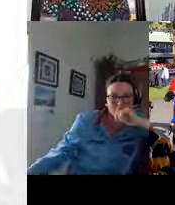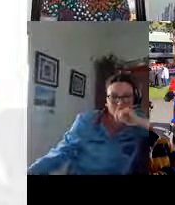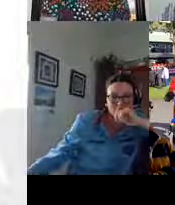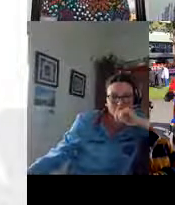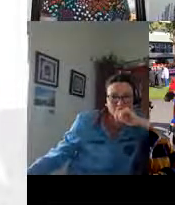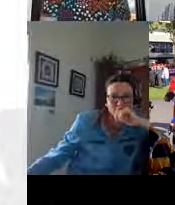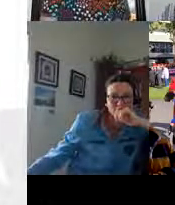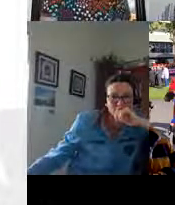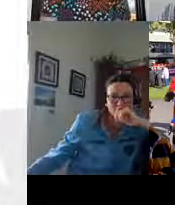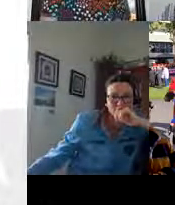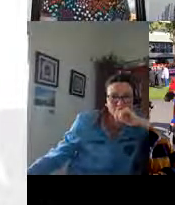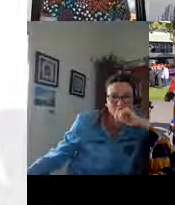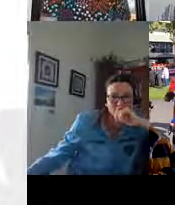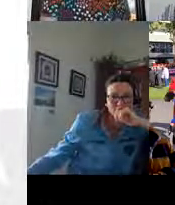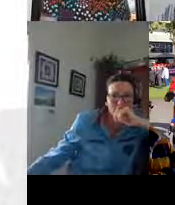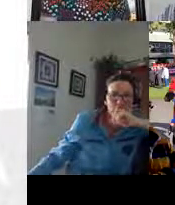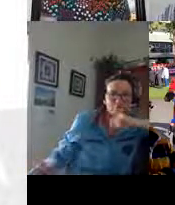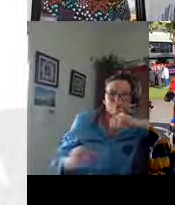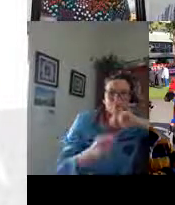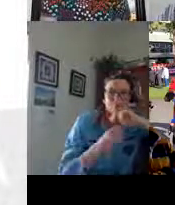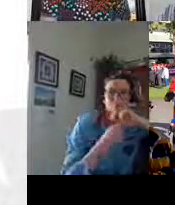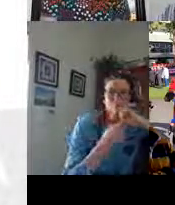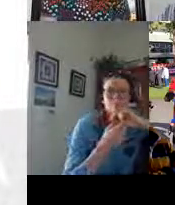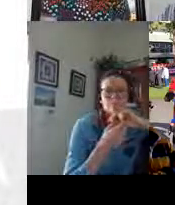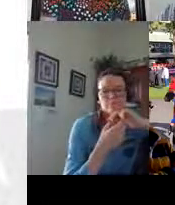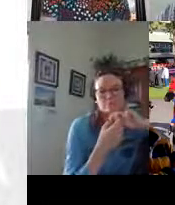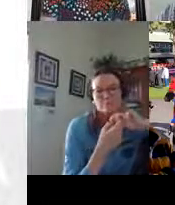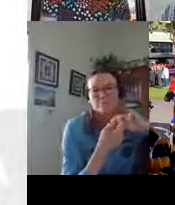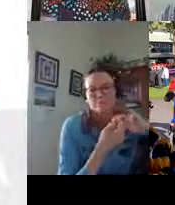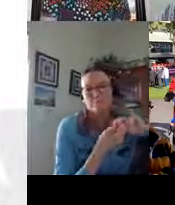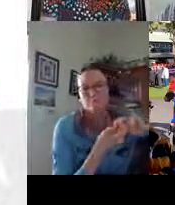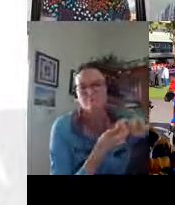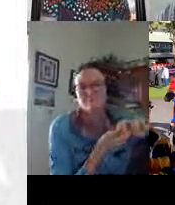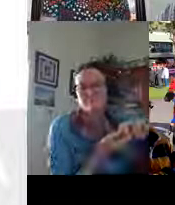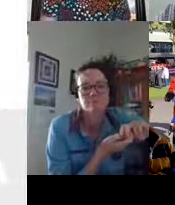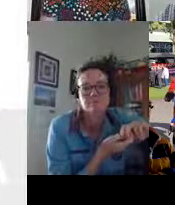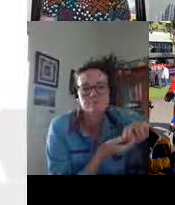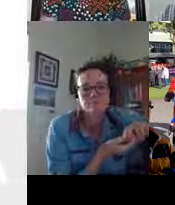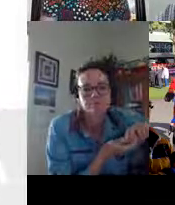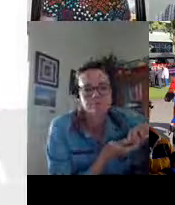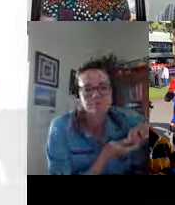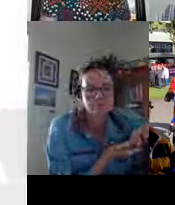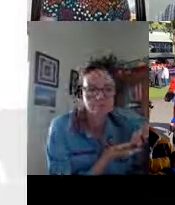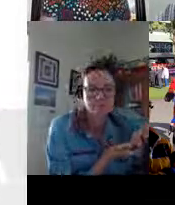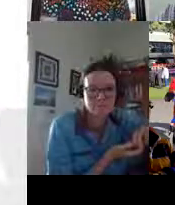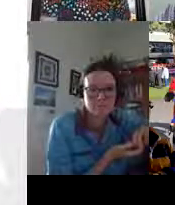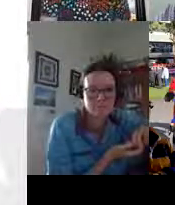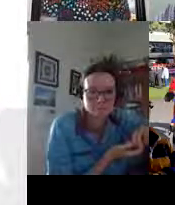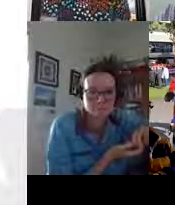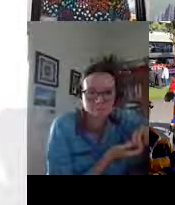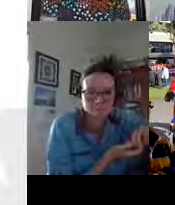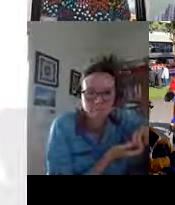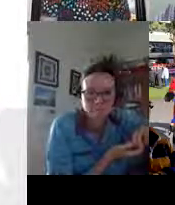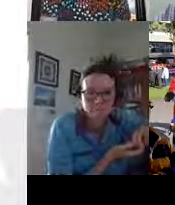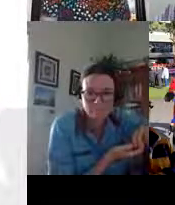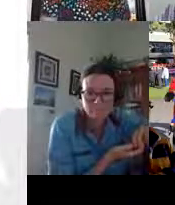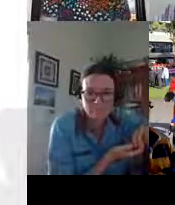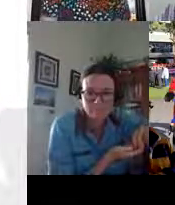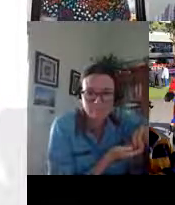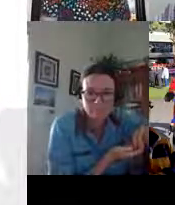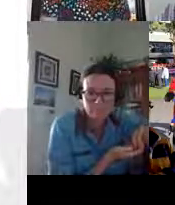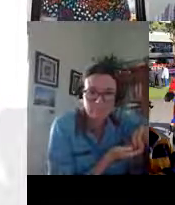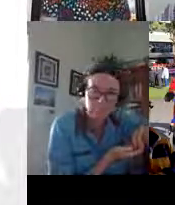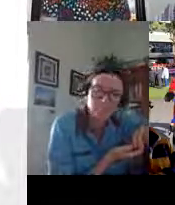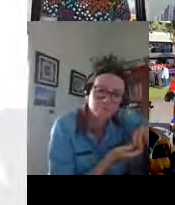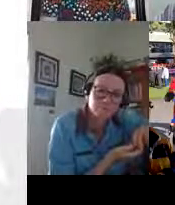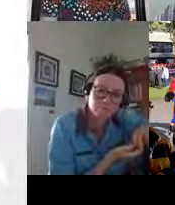That will allow us to move green power within the farm boundary using existing poles and wires, and have full control over